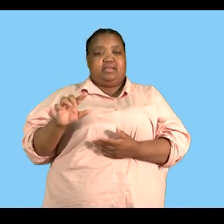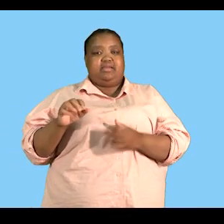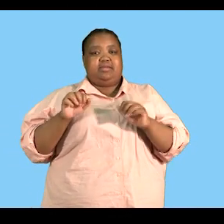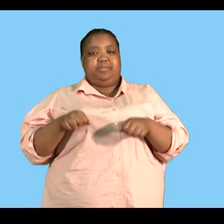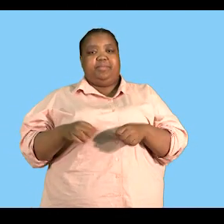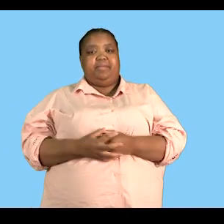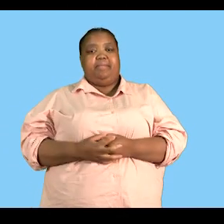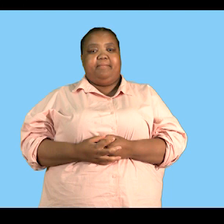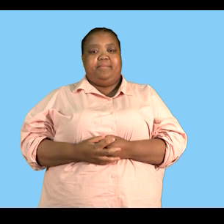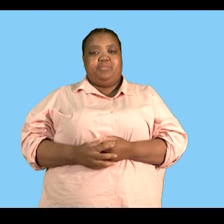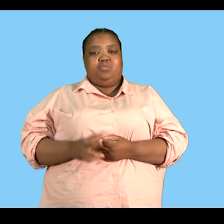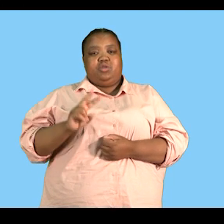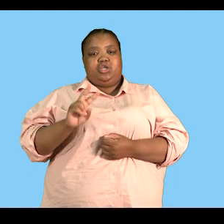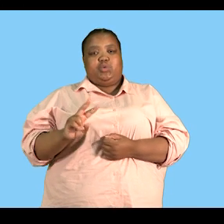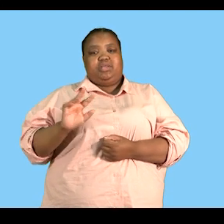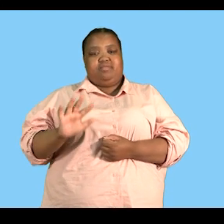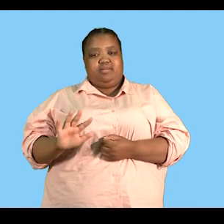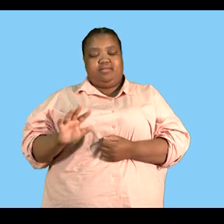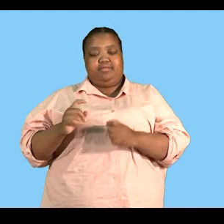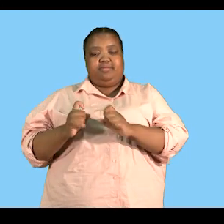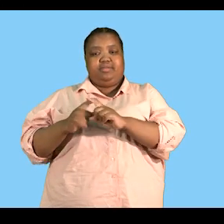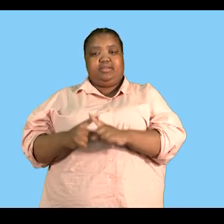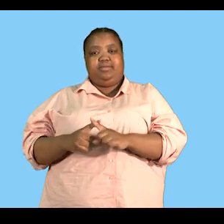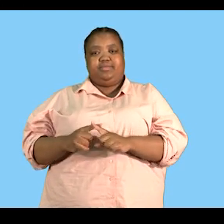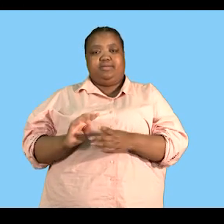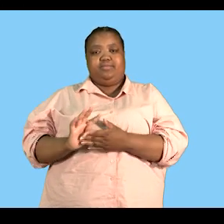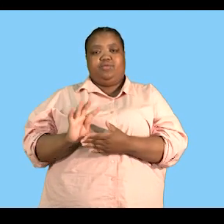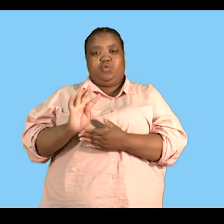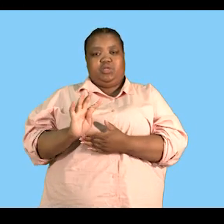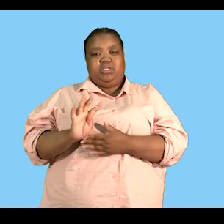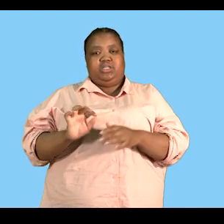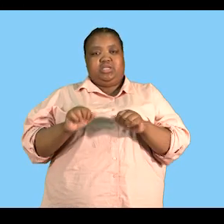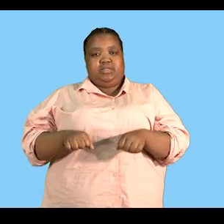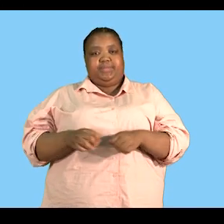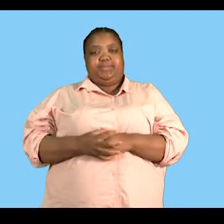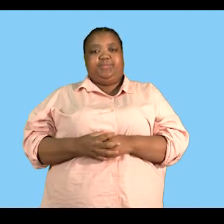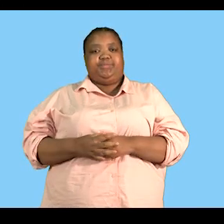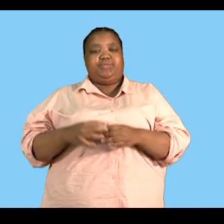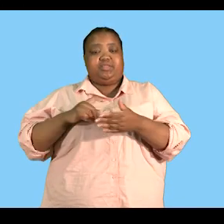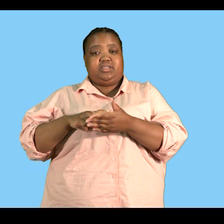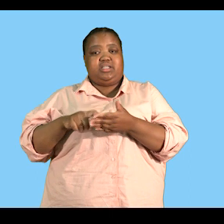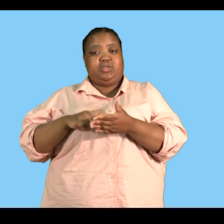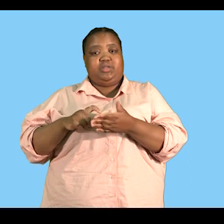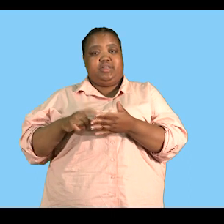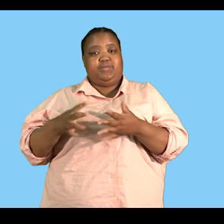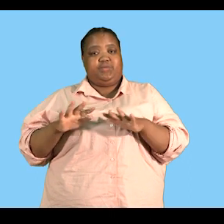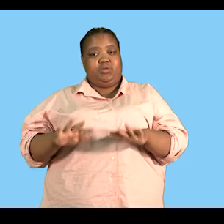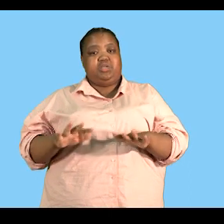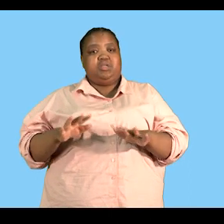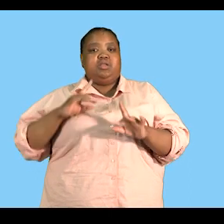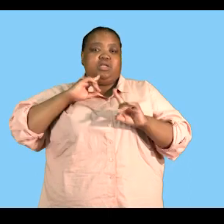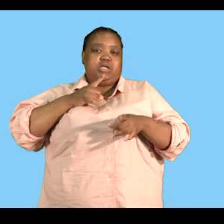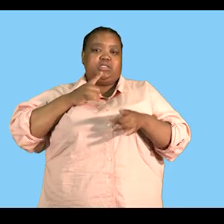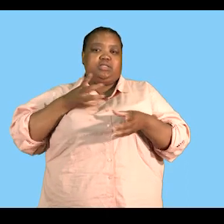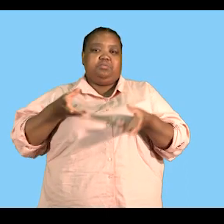So the milligrams will be 25 times 14. And then after calculating